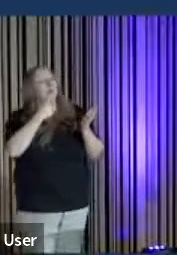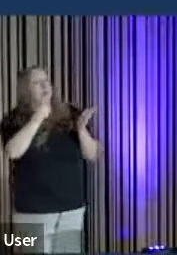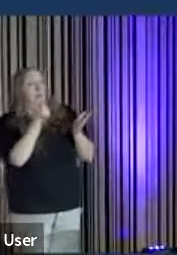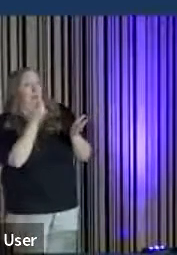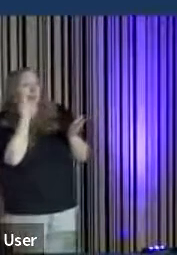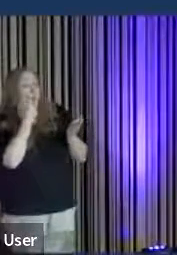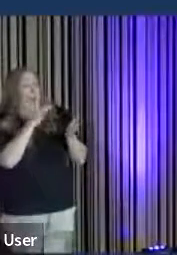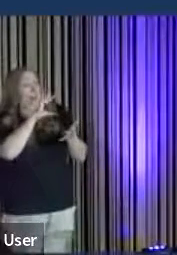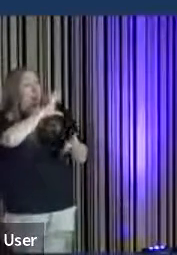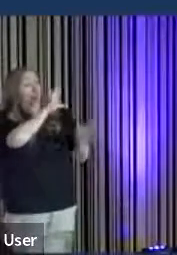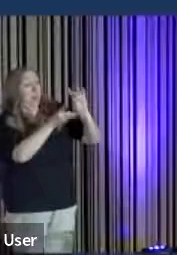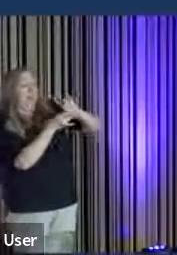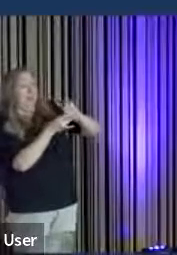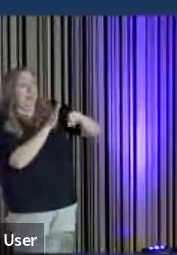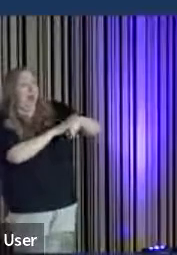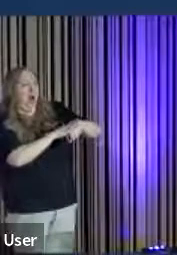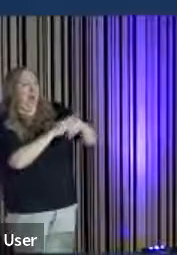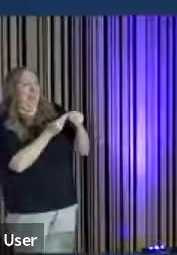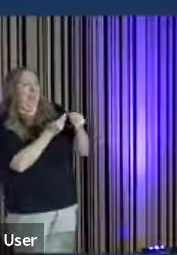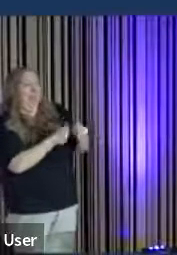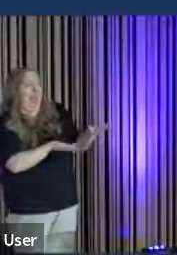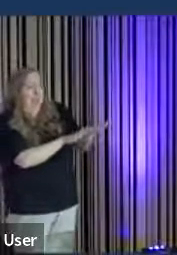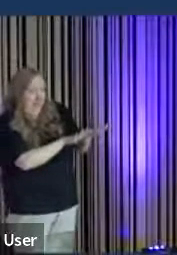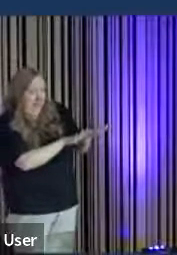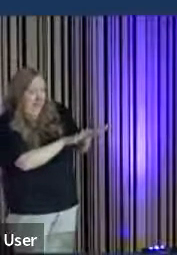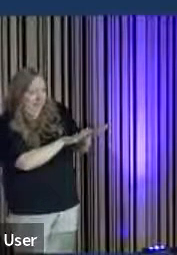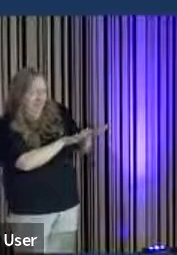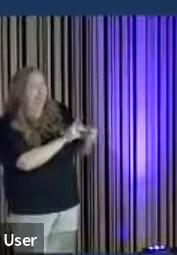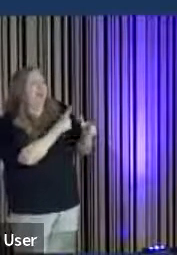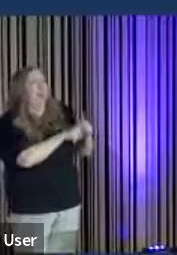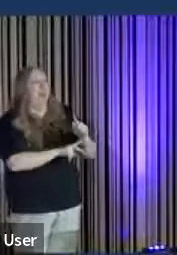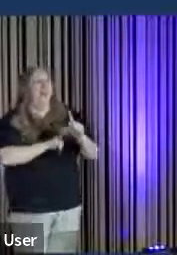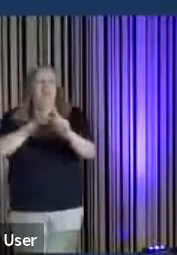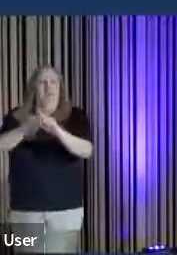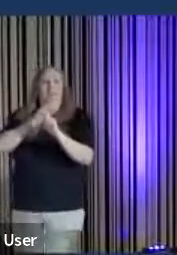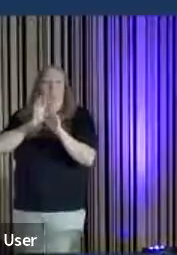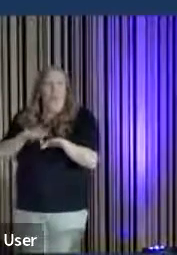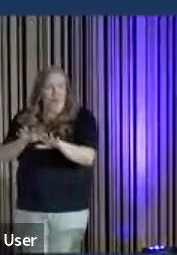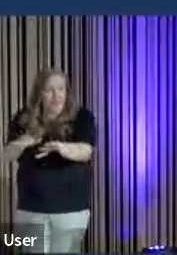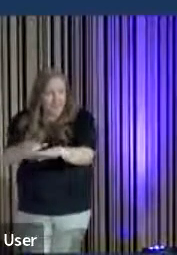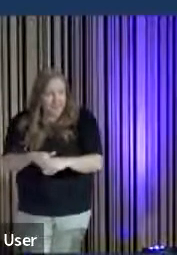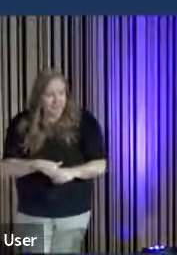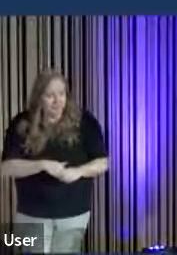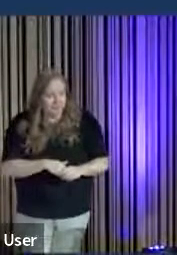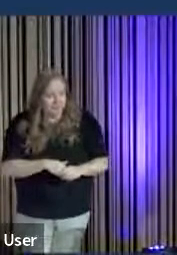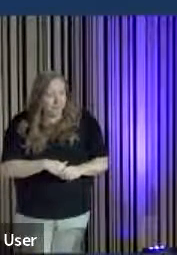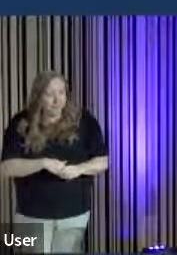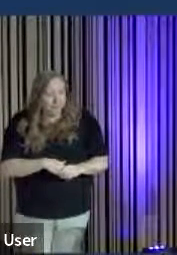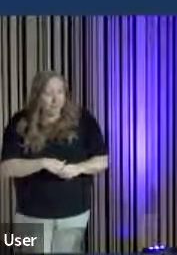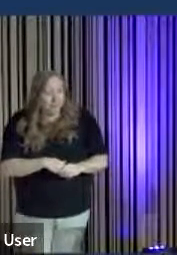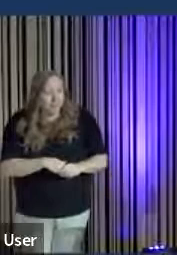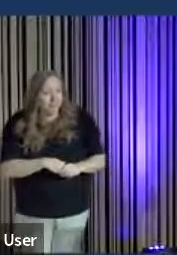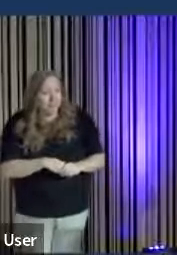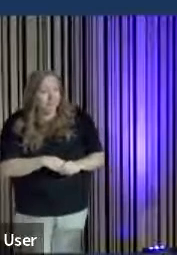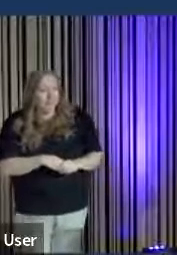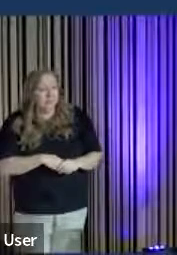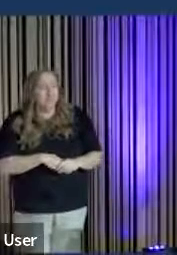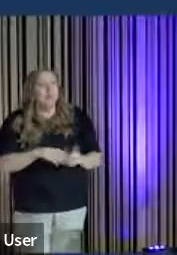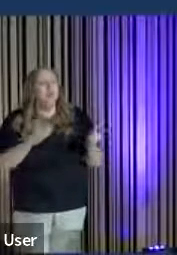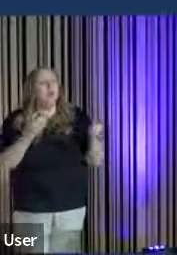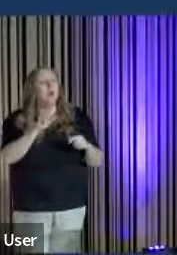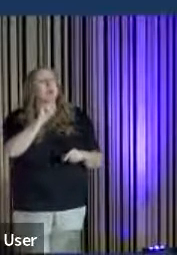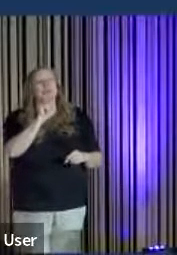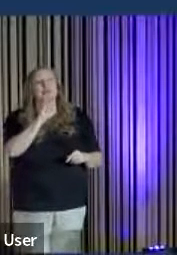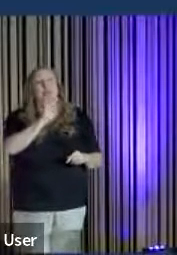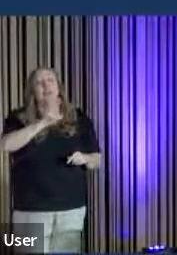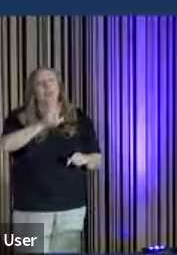terrestrial ecosystem, you know, when we go out and we look around us, what do we see? You know, not necessarily